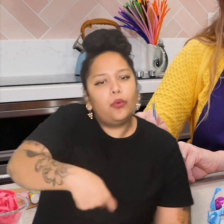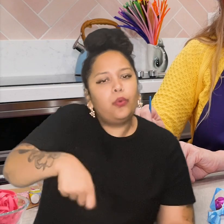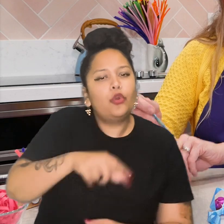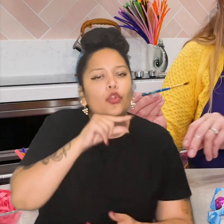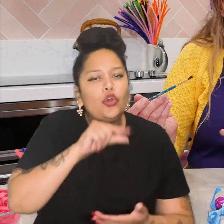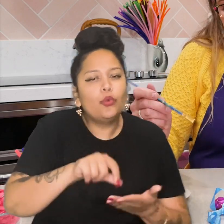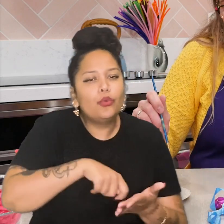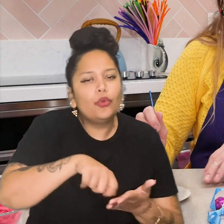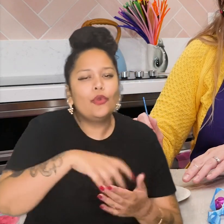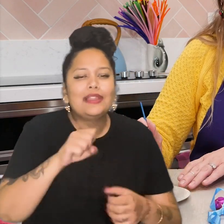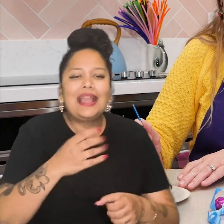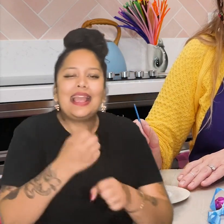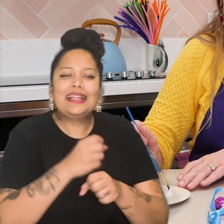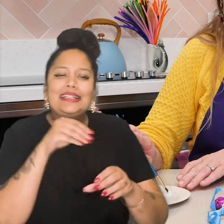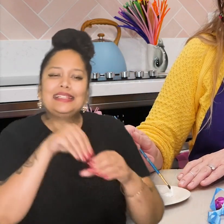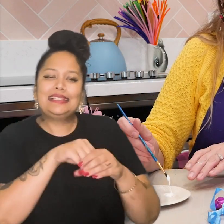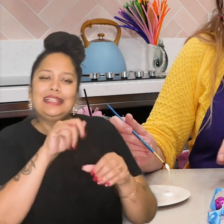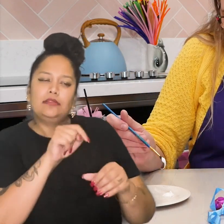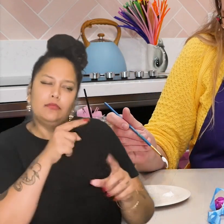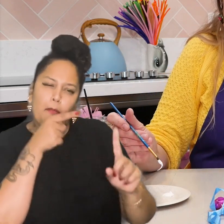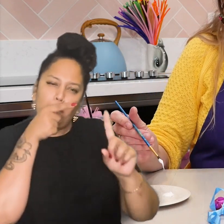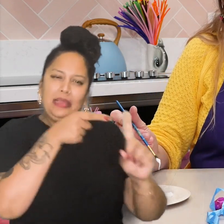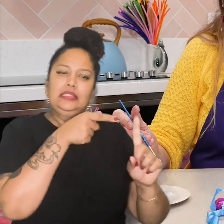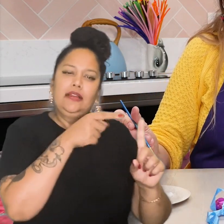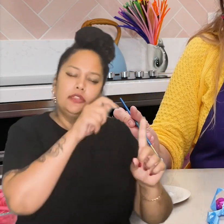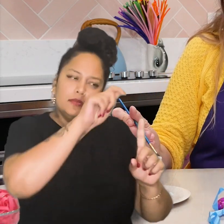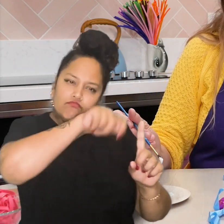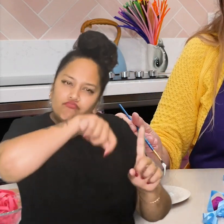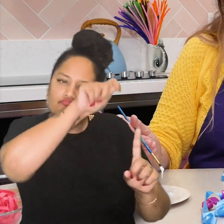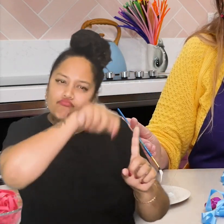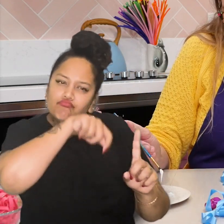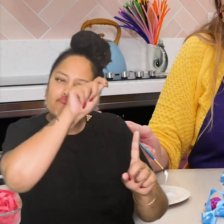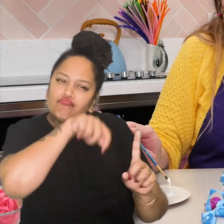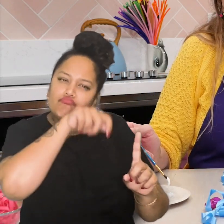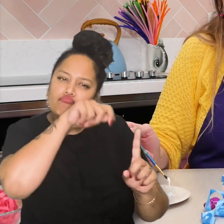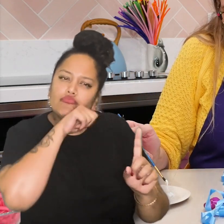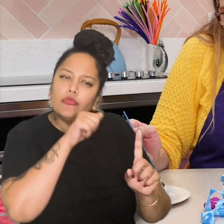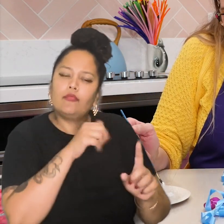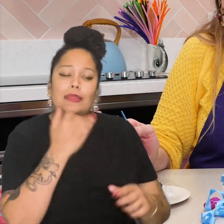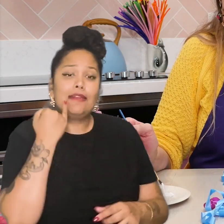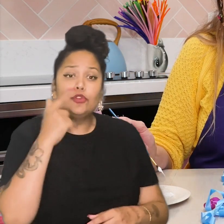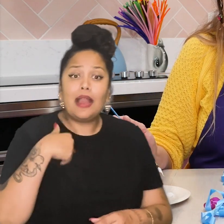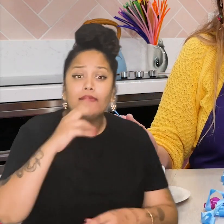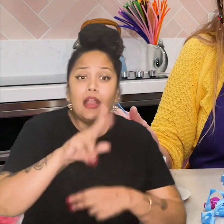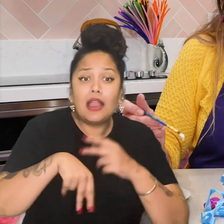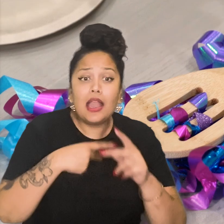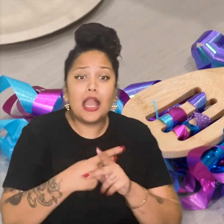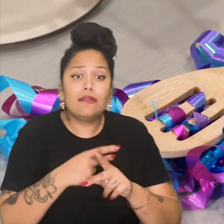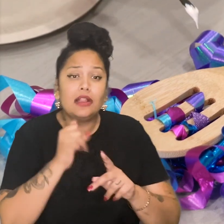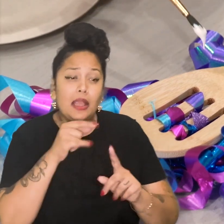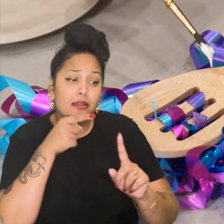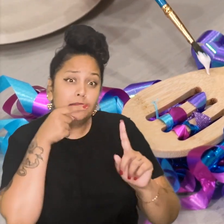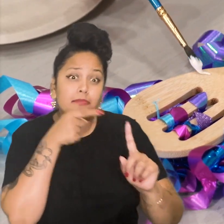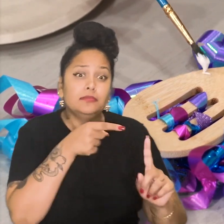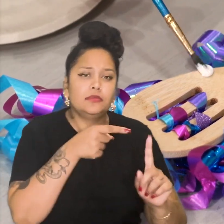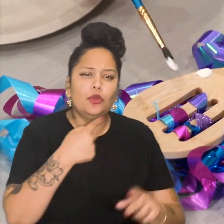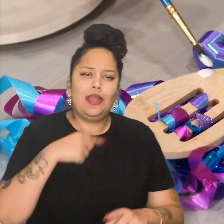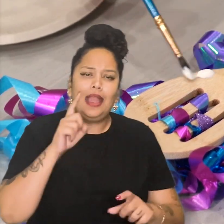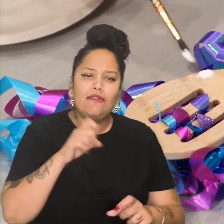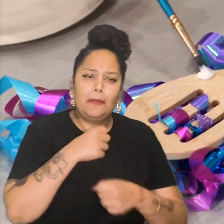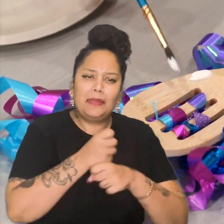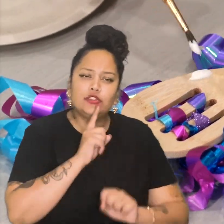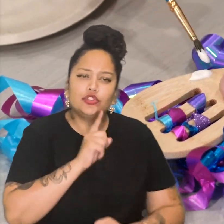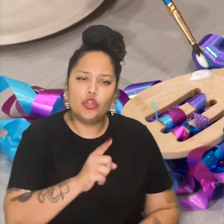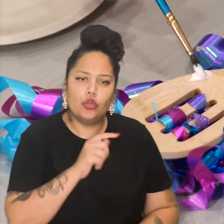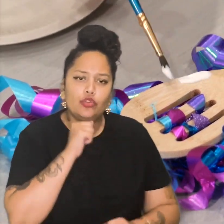in a really targeted spot. If you have to kind of be precise, like we have to be here to make sure it doesn't go all over the place